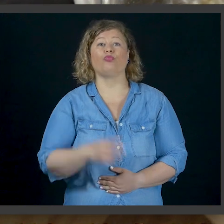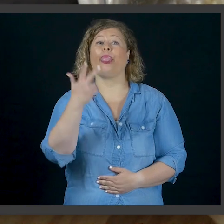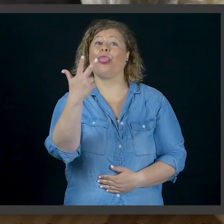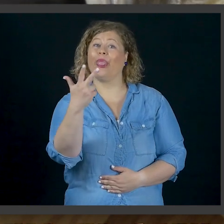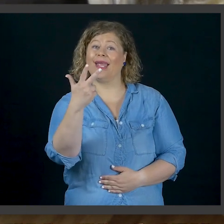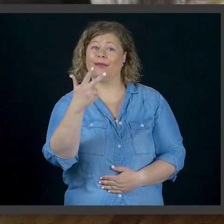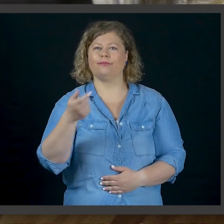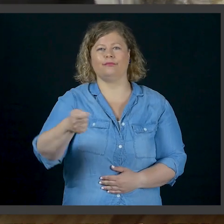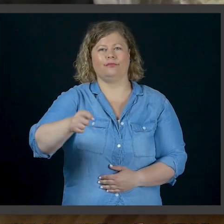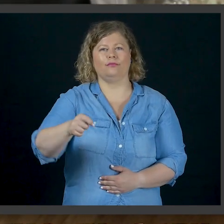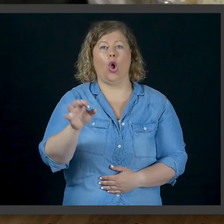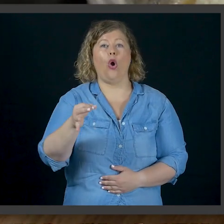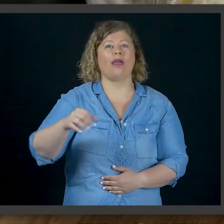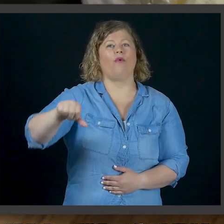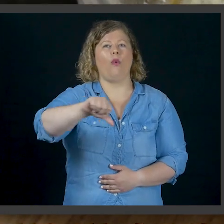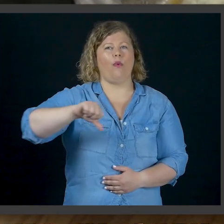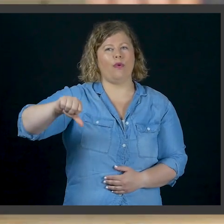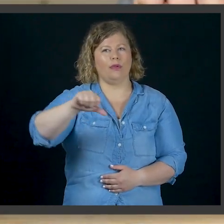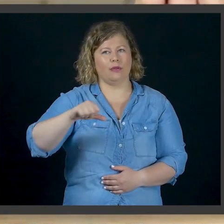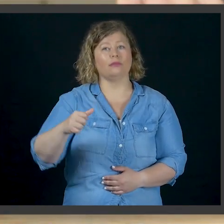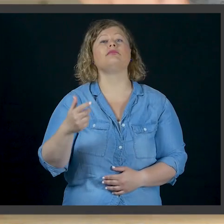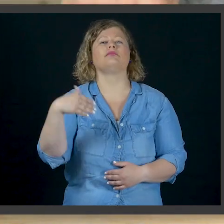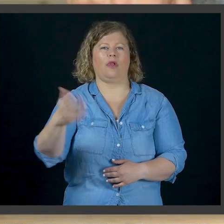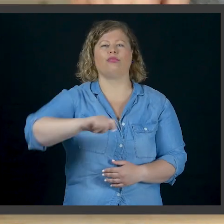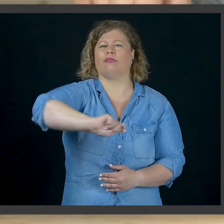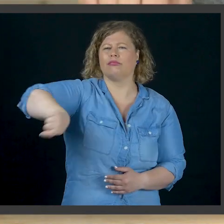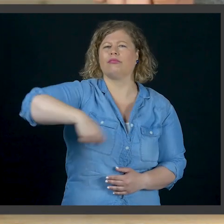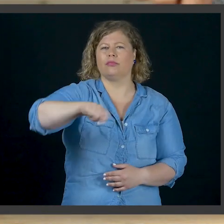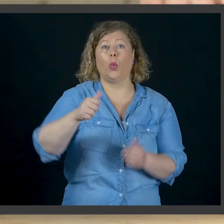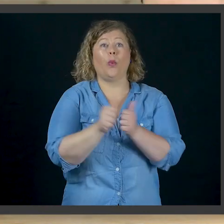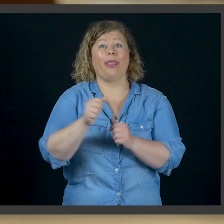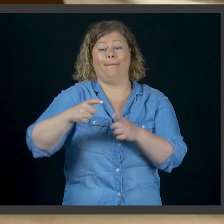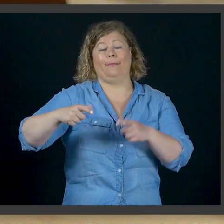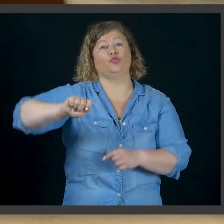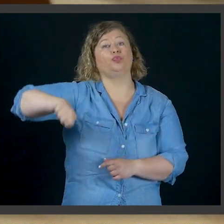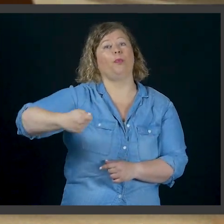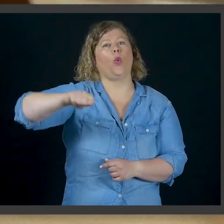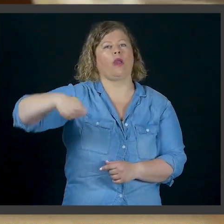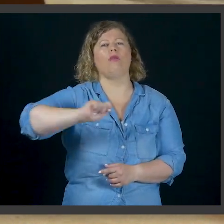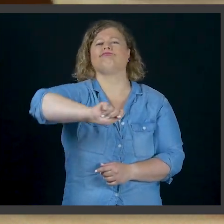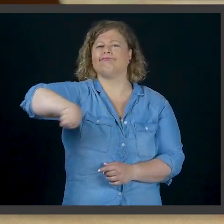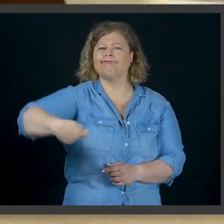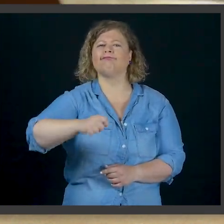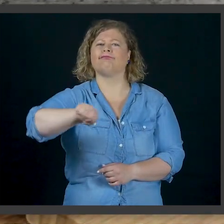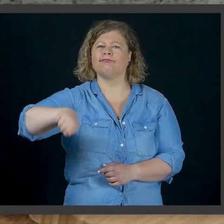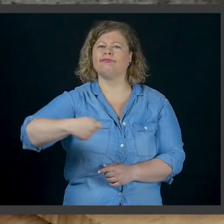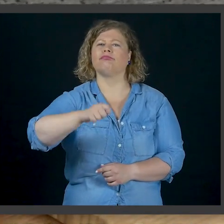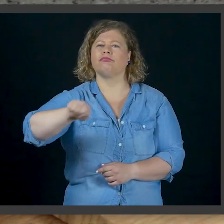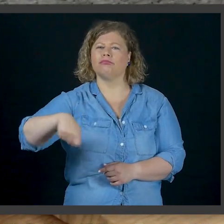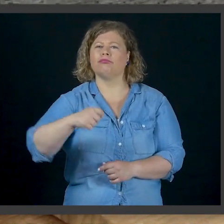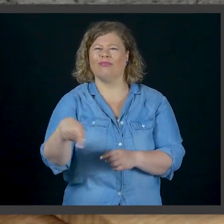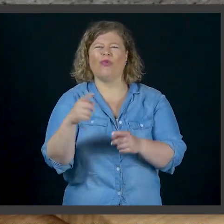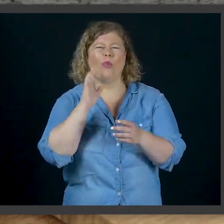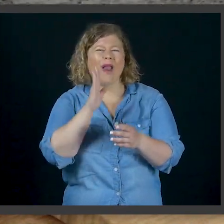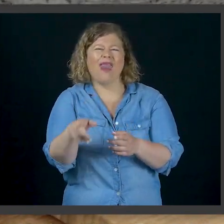Add 3 tablespoons of olive oil and start to mix it together with a spoon. It's going to